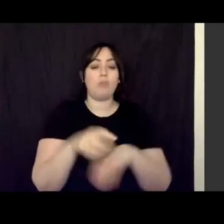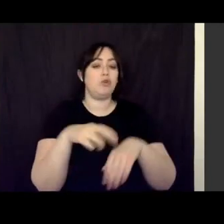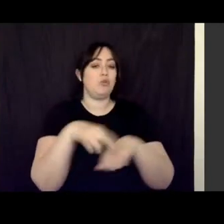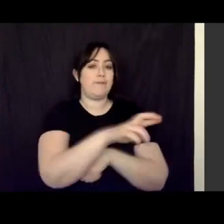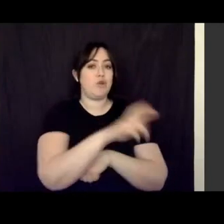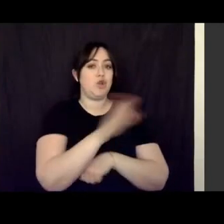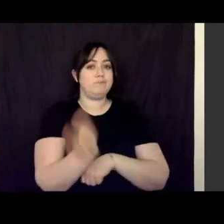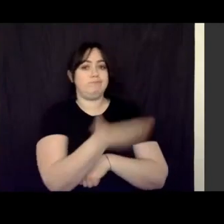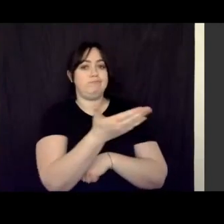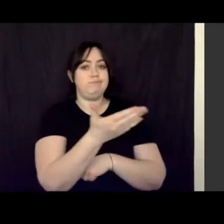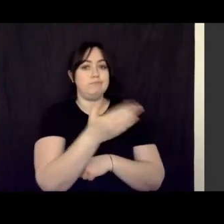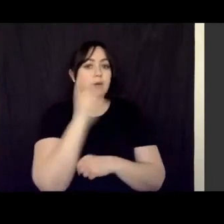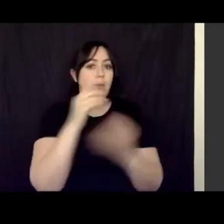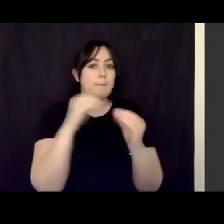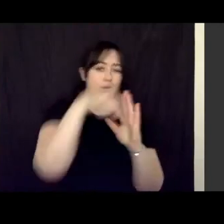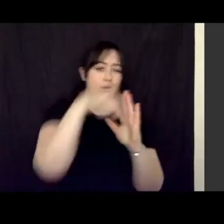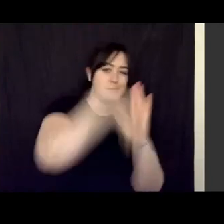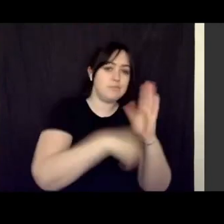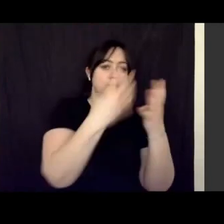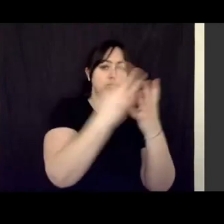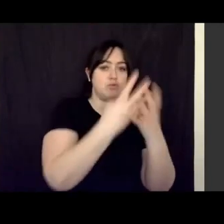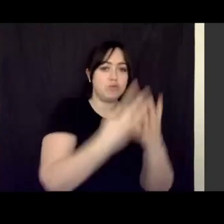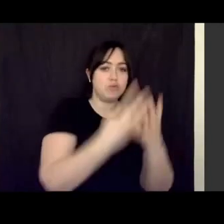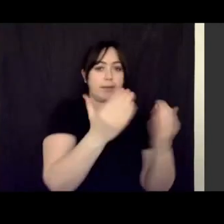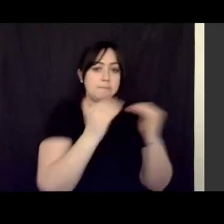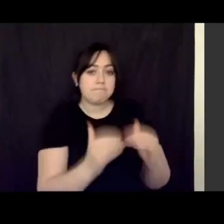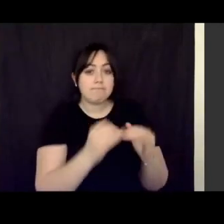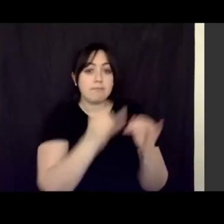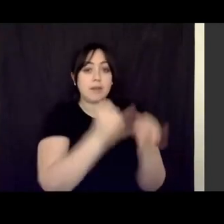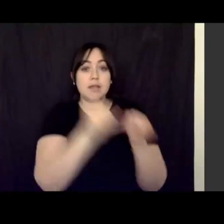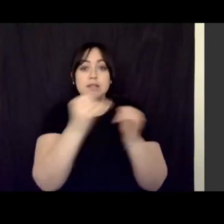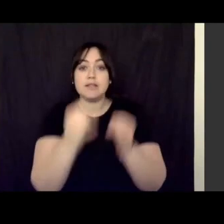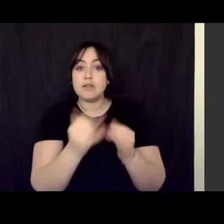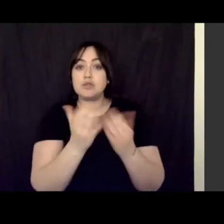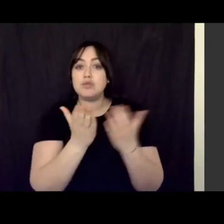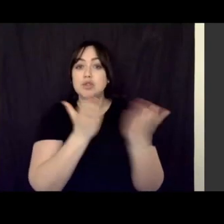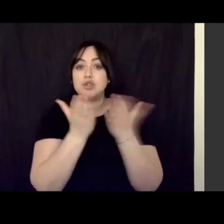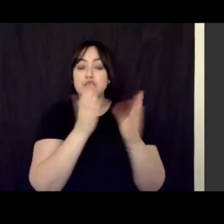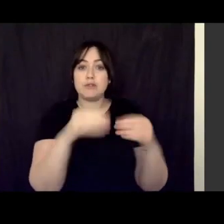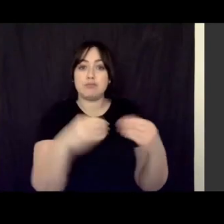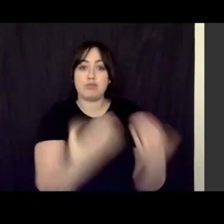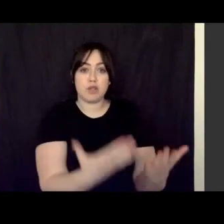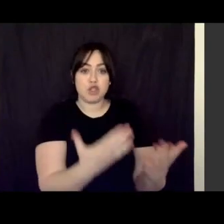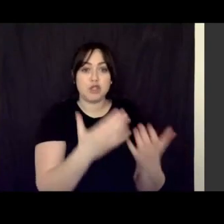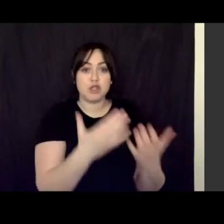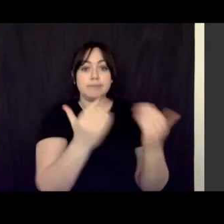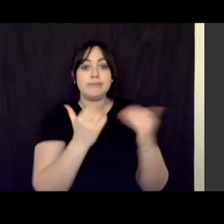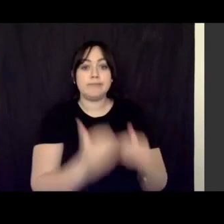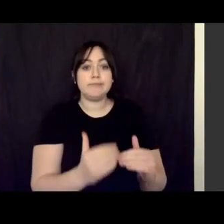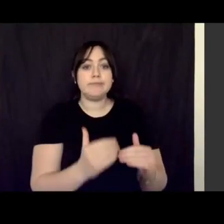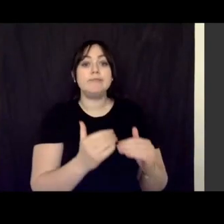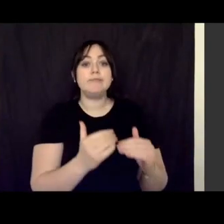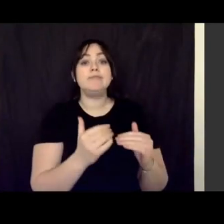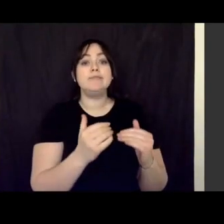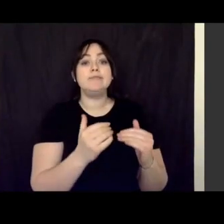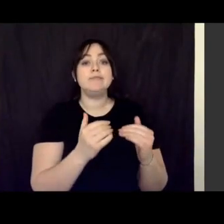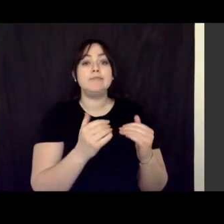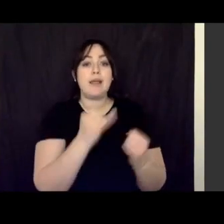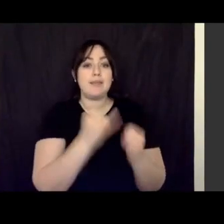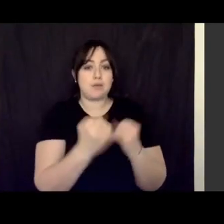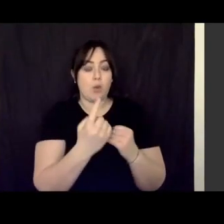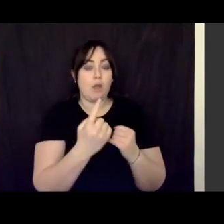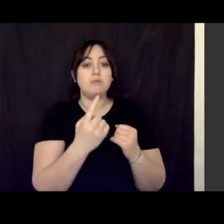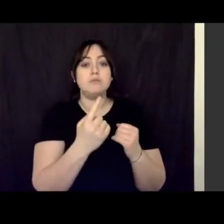more in-depth screening. Individual service provision, and finally individual grant